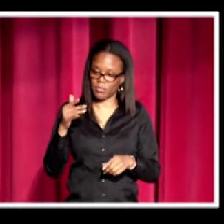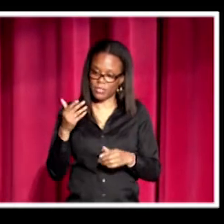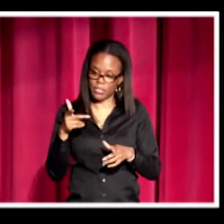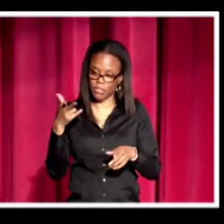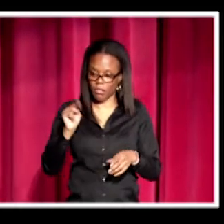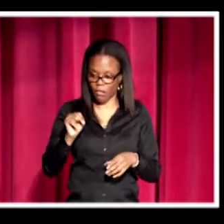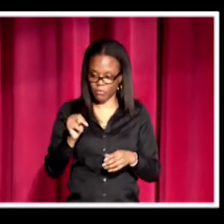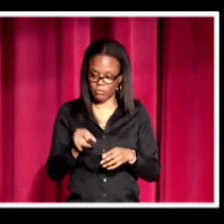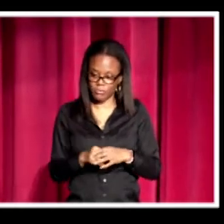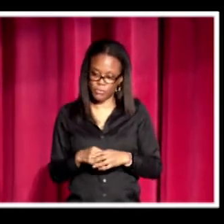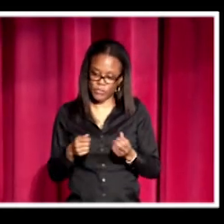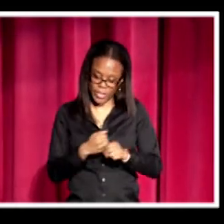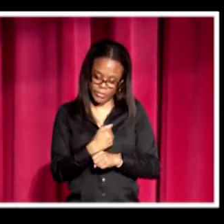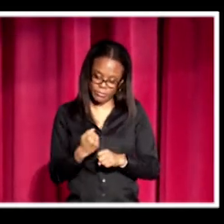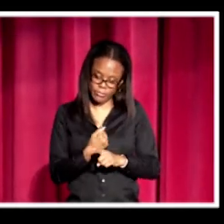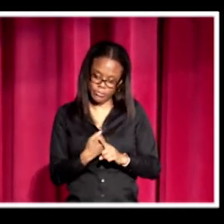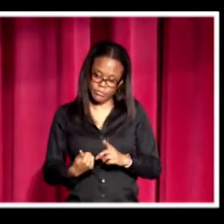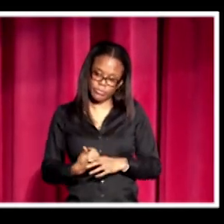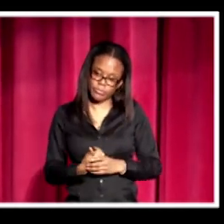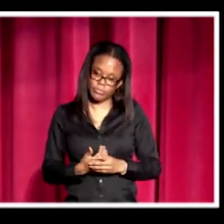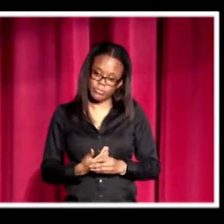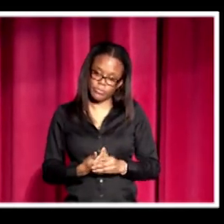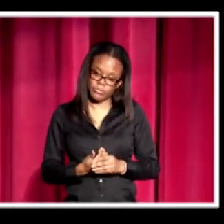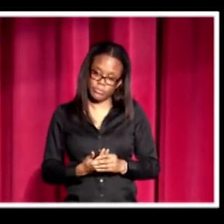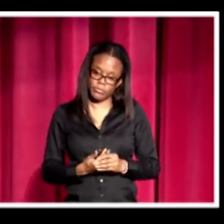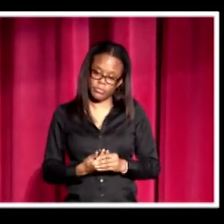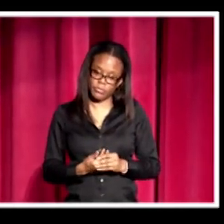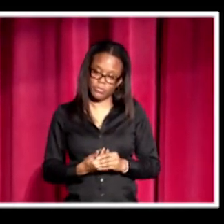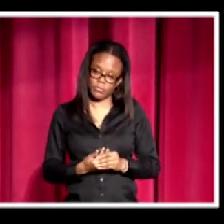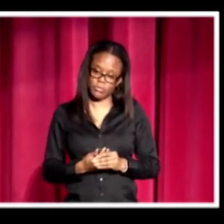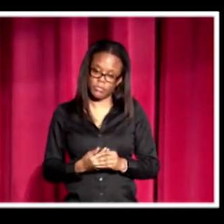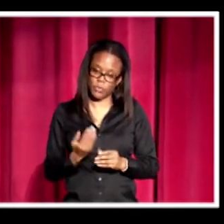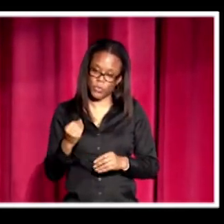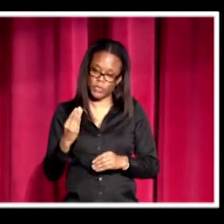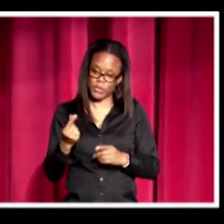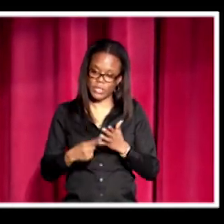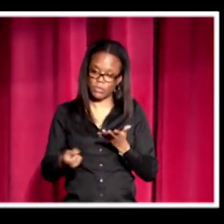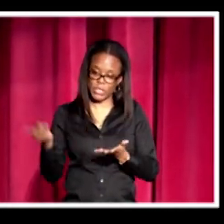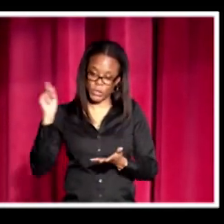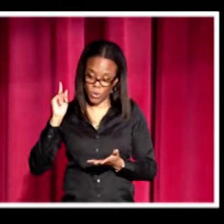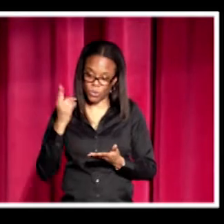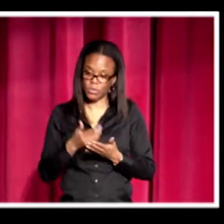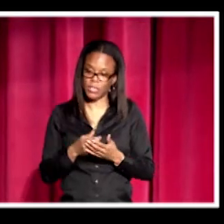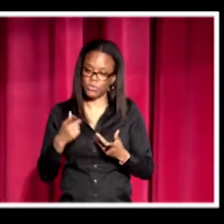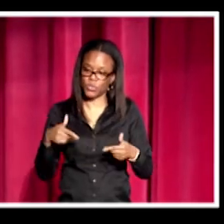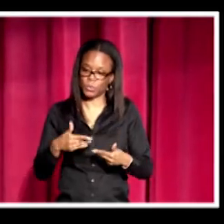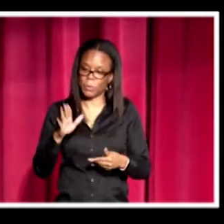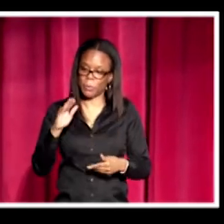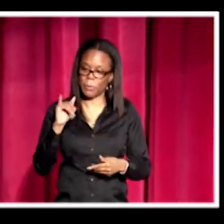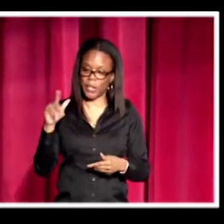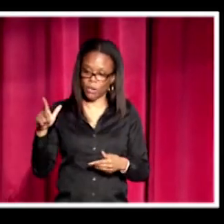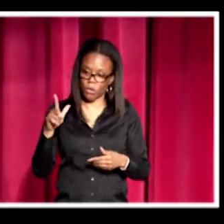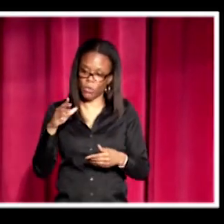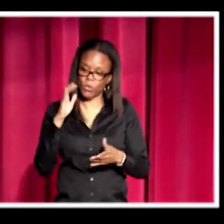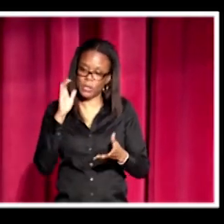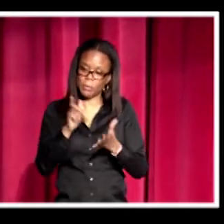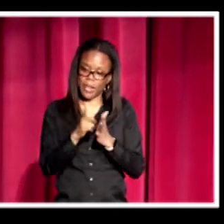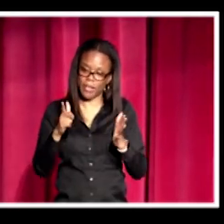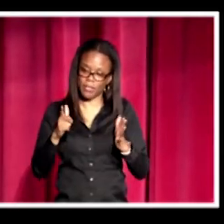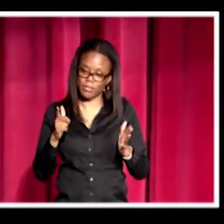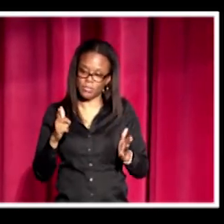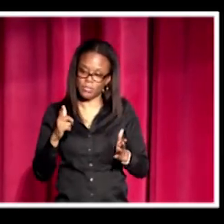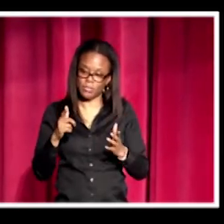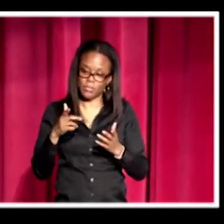violence. A few weeks ago, I introduced a piece of legislation that will ban the sale and possession of